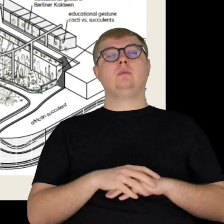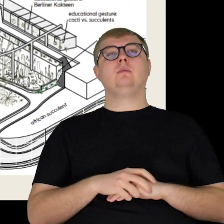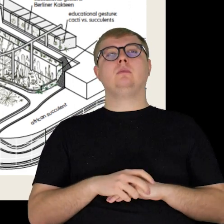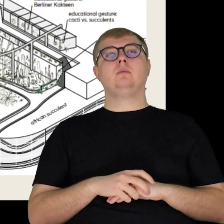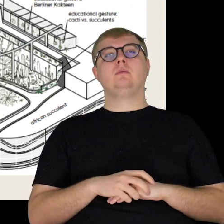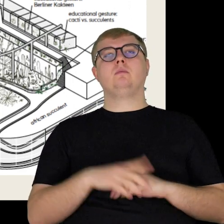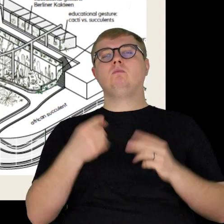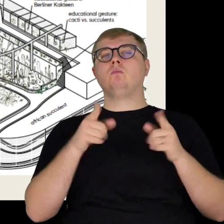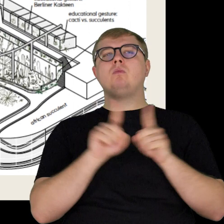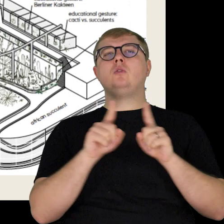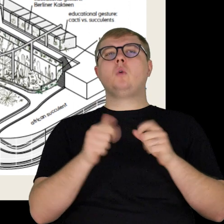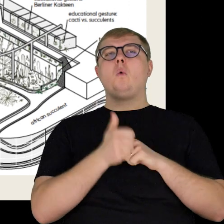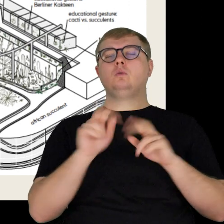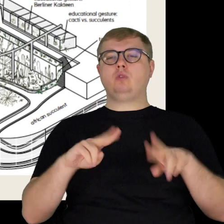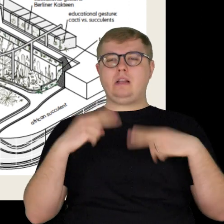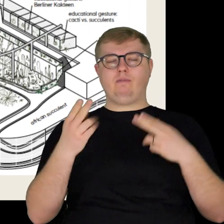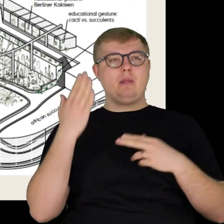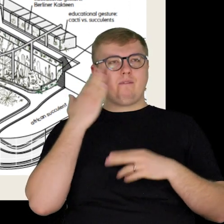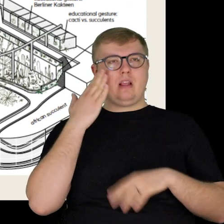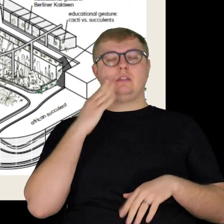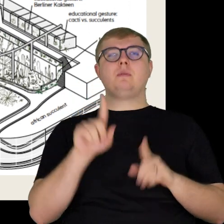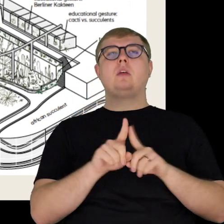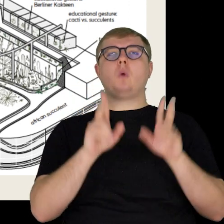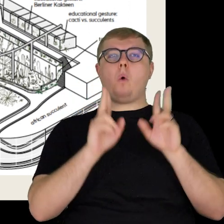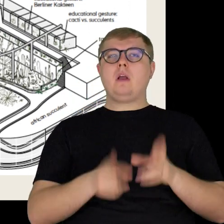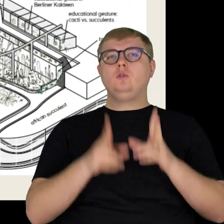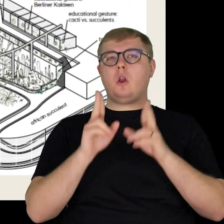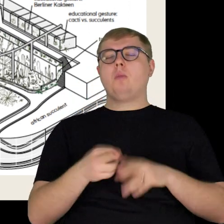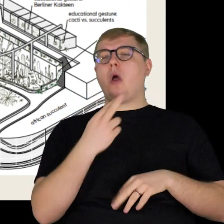communicating learnings and particular kind of forms of knowledge to